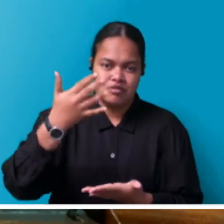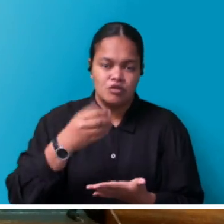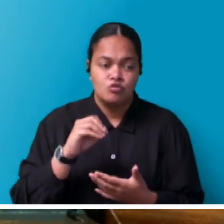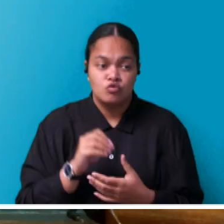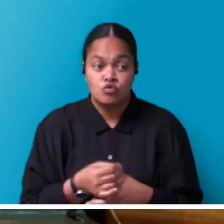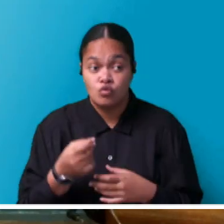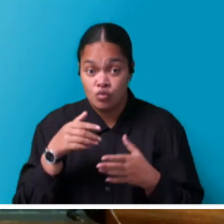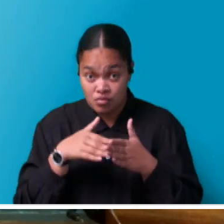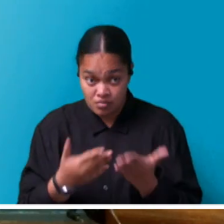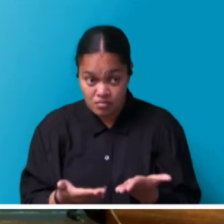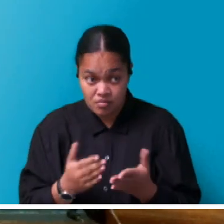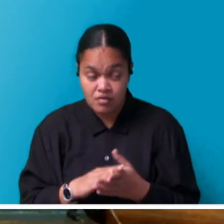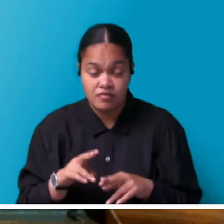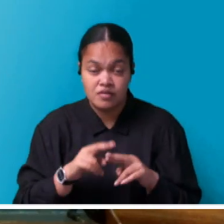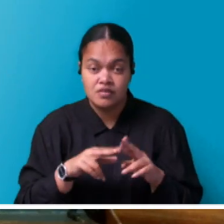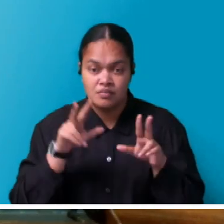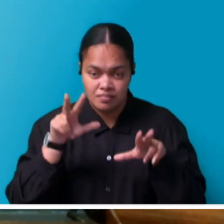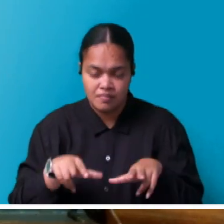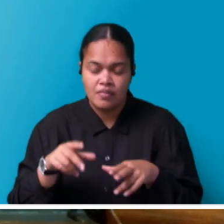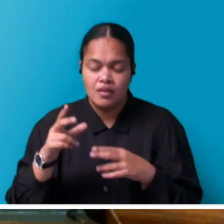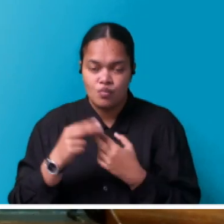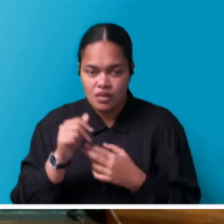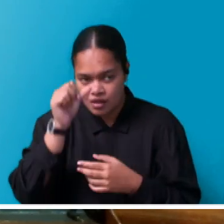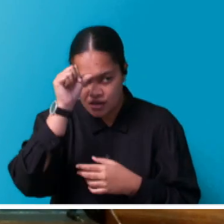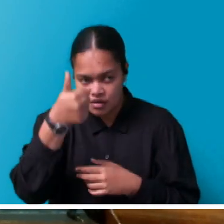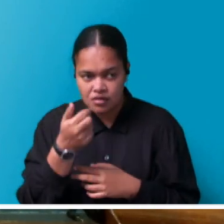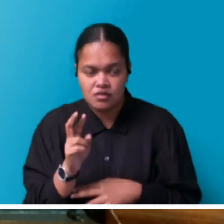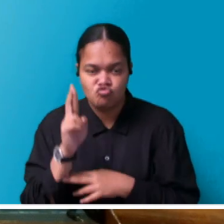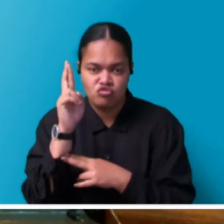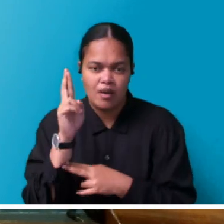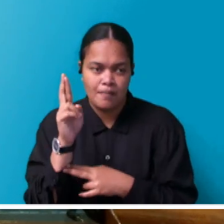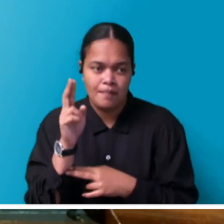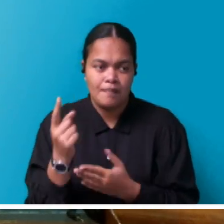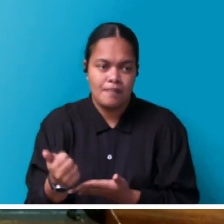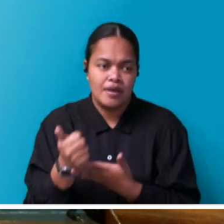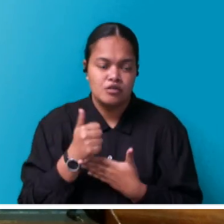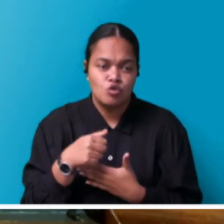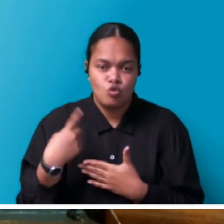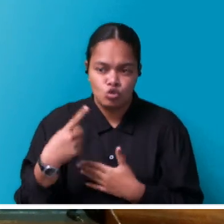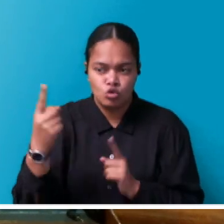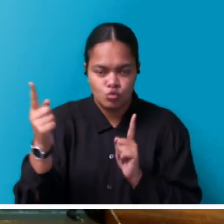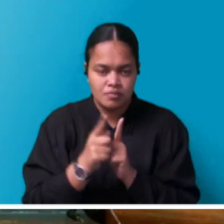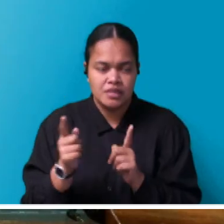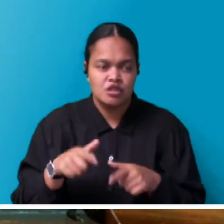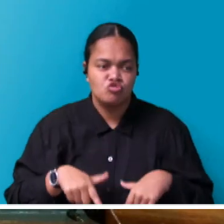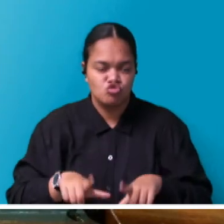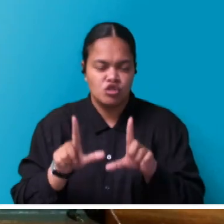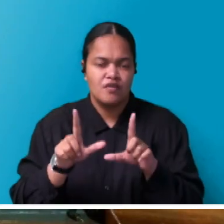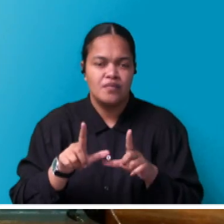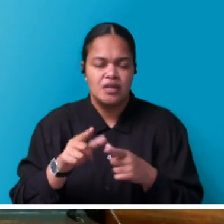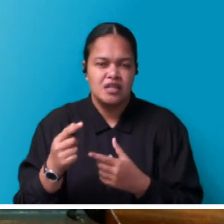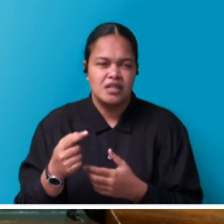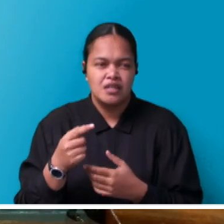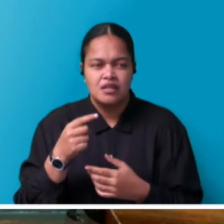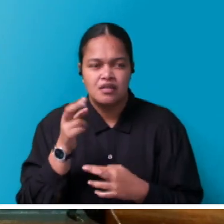Tourism Fiji maintains a presence in India through a rep agency who continue to meet regularly with the travel industry to promote Fiji